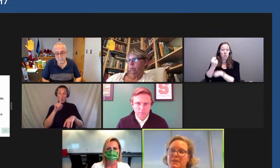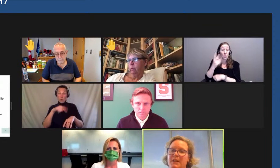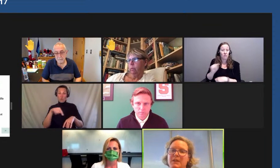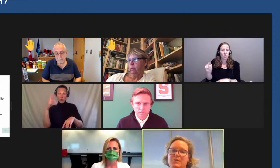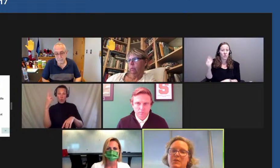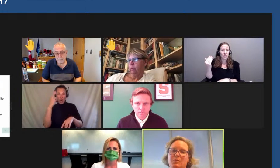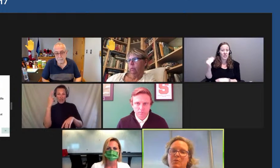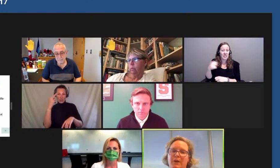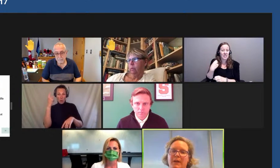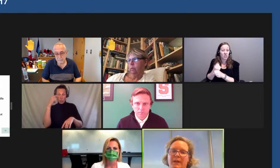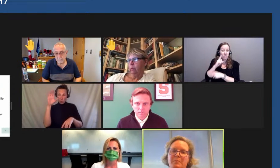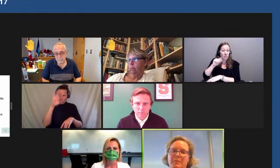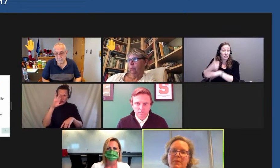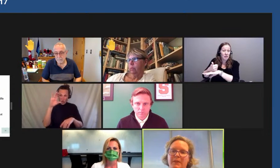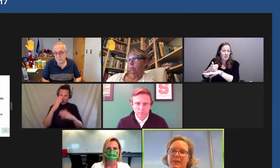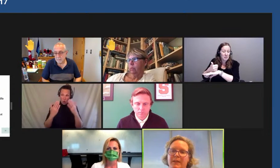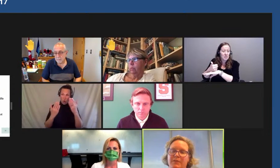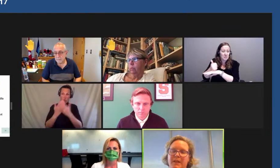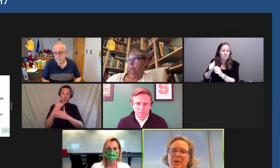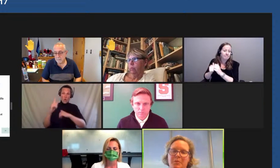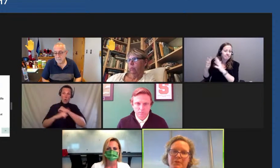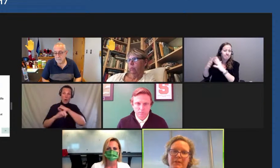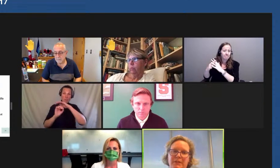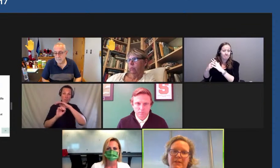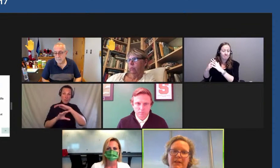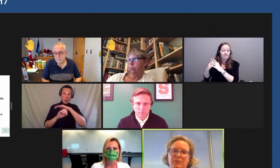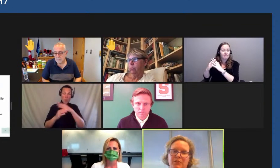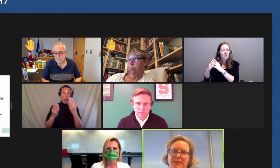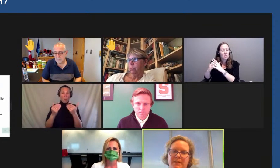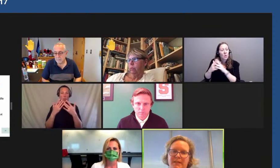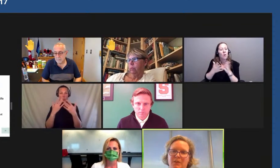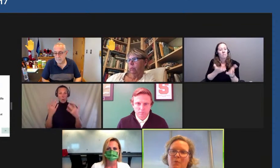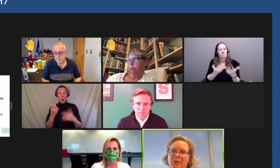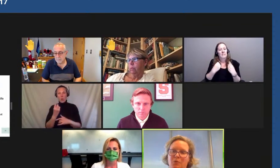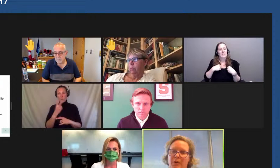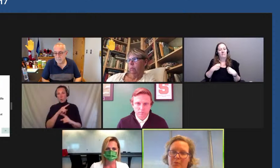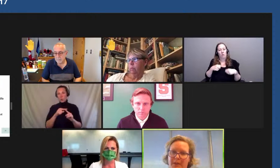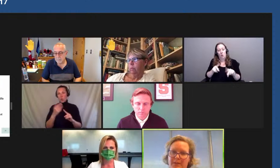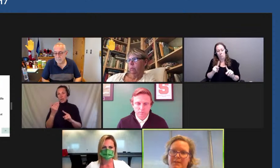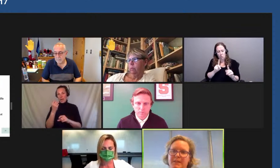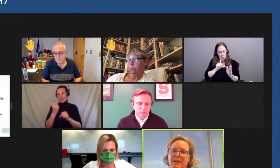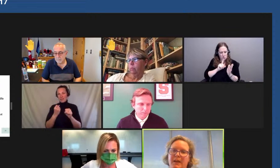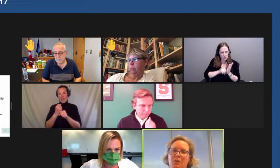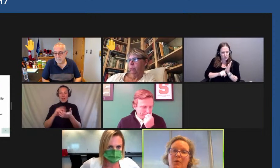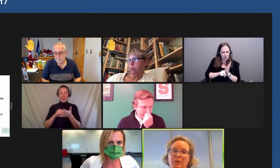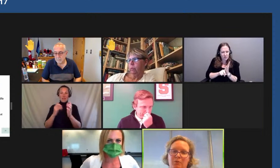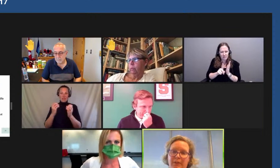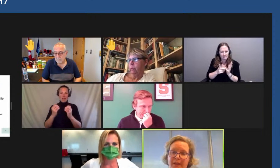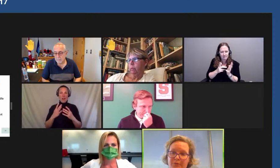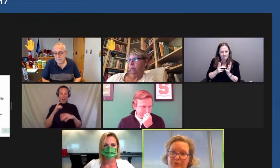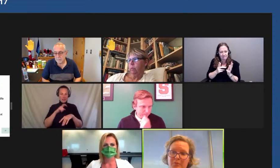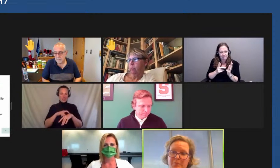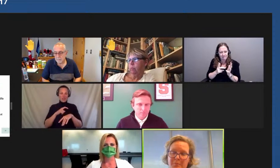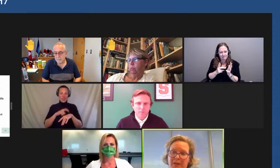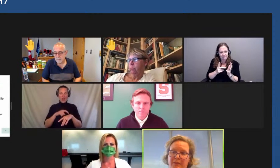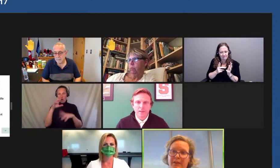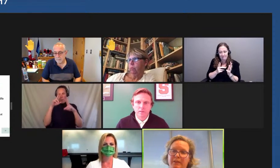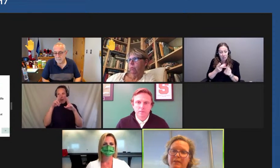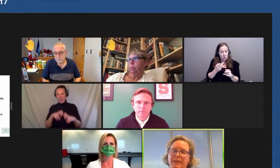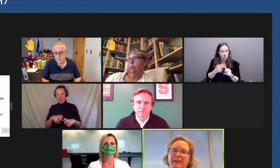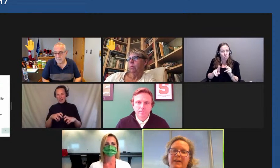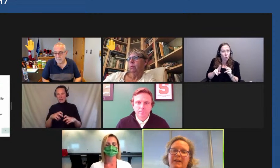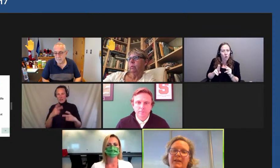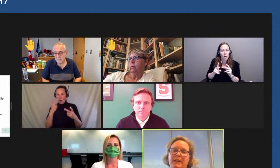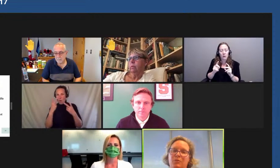years. So give us the opportunity to take a look to see what quick wins, what low hanging fruit might be out